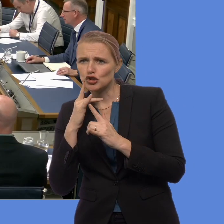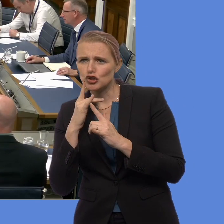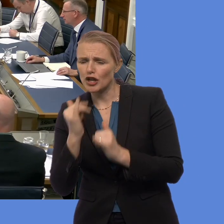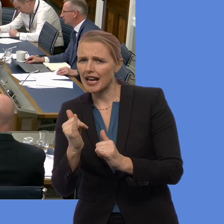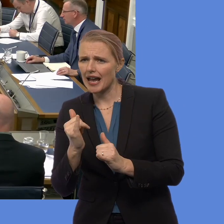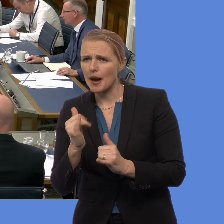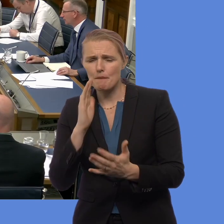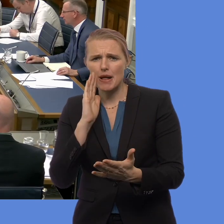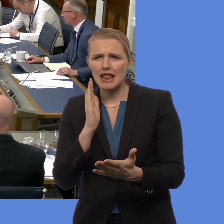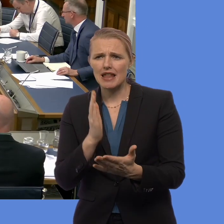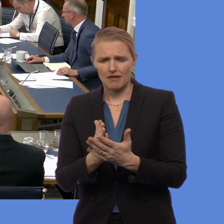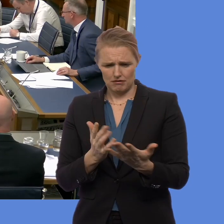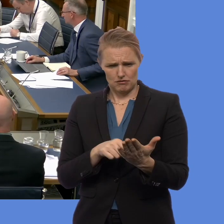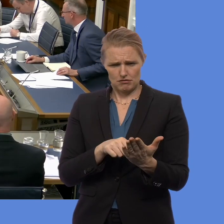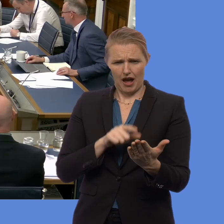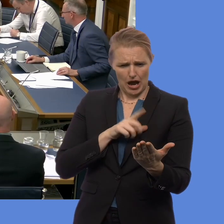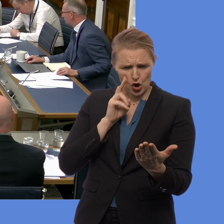think. No, but when I looked at it,